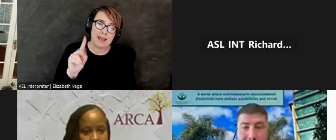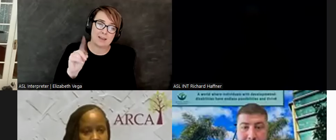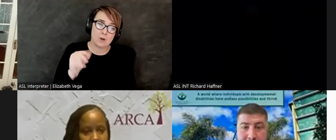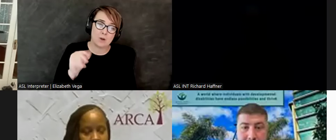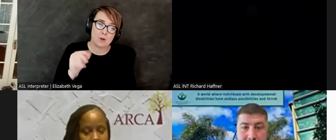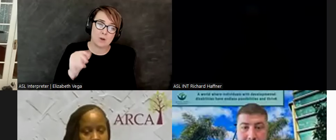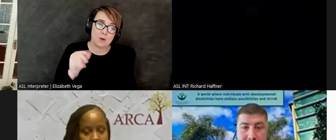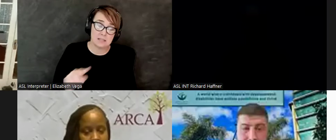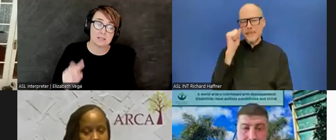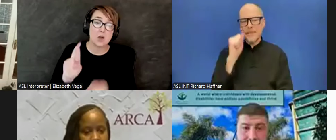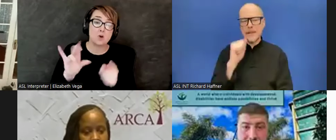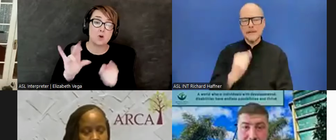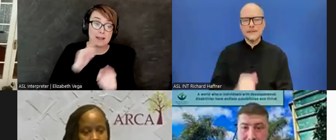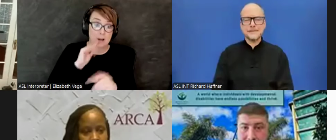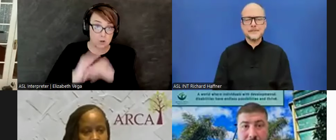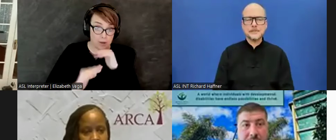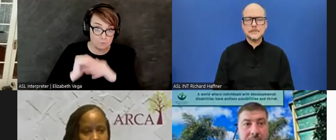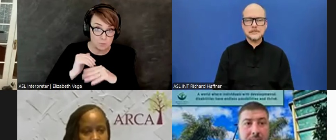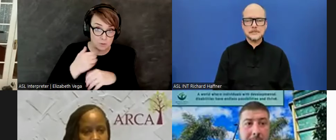comfortable making a motion?